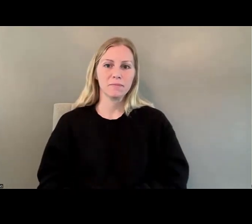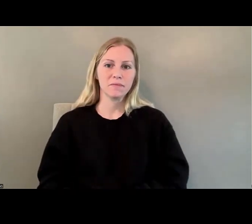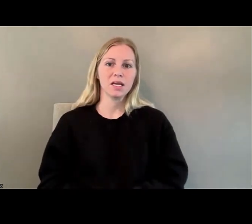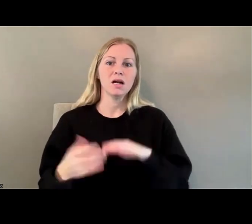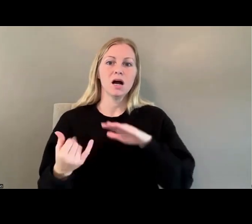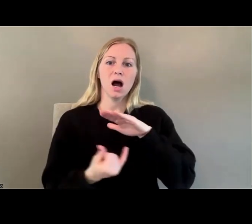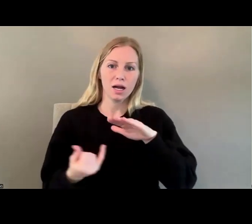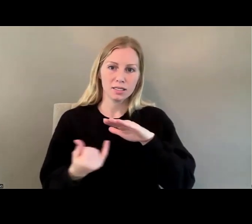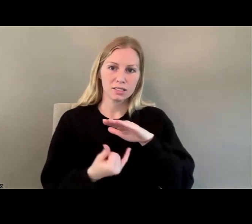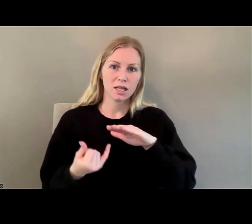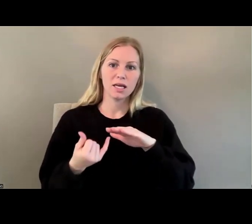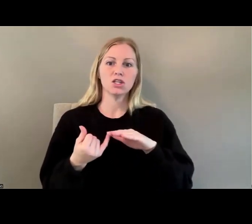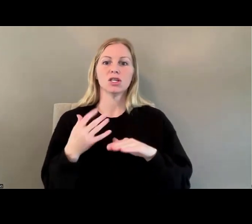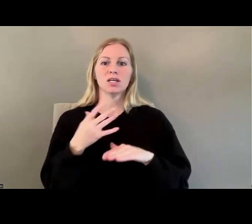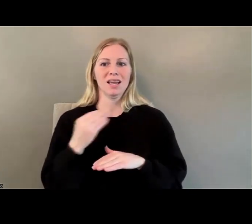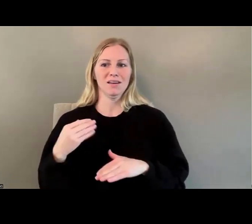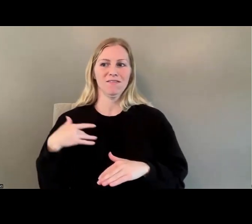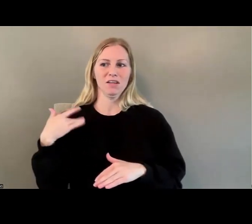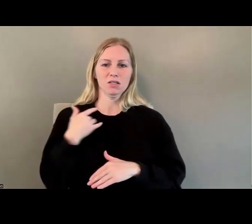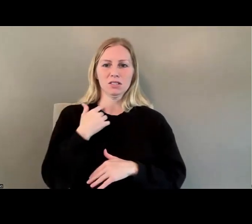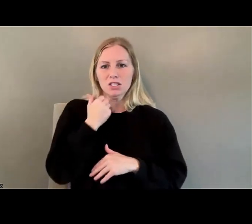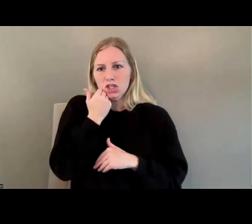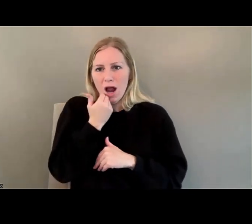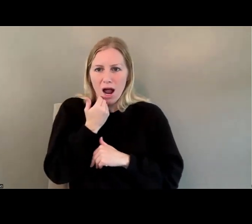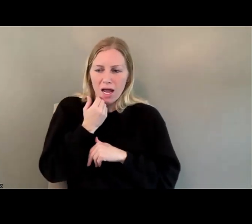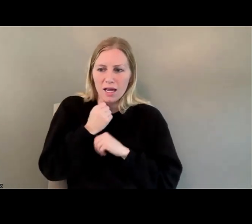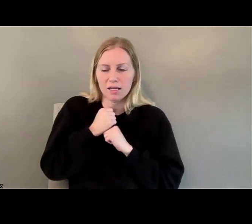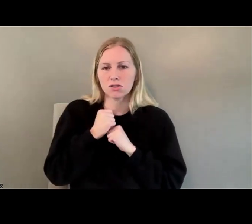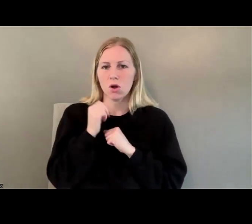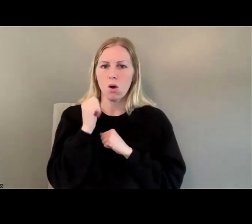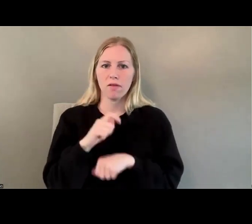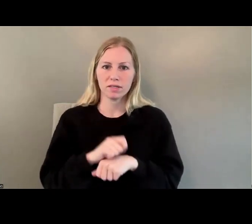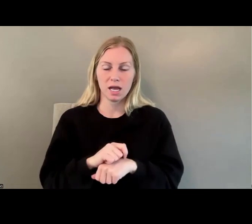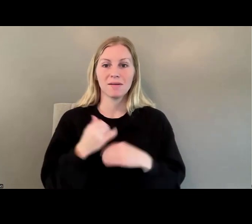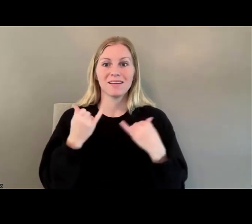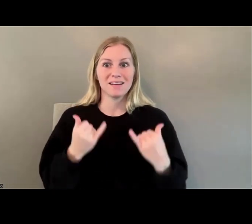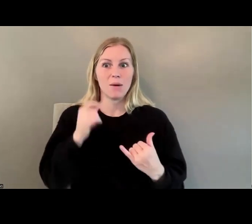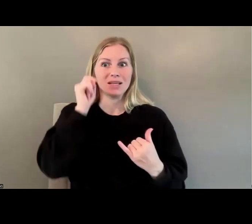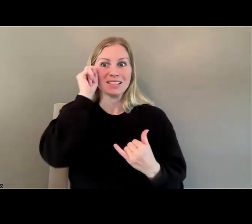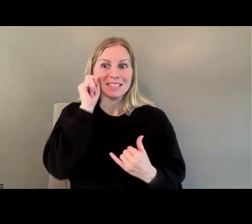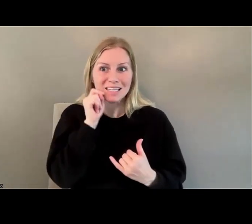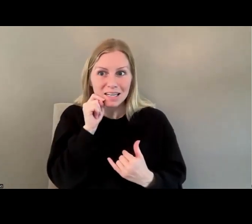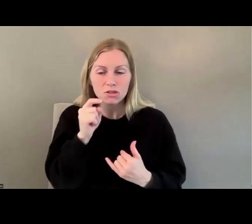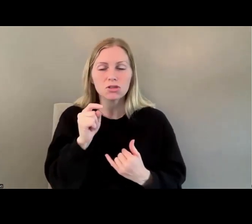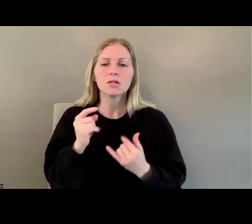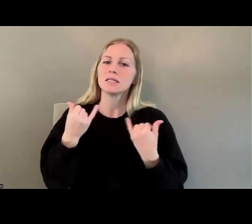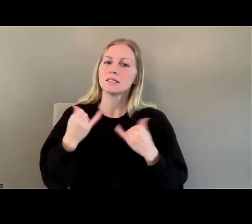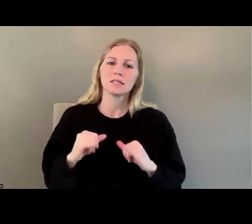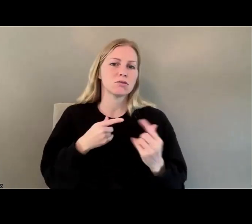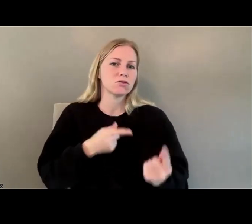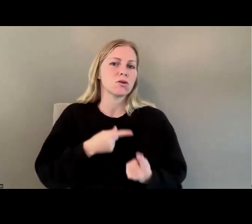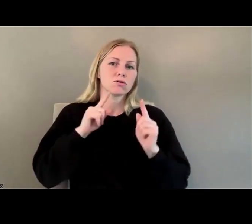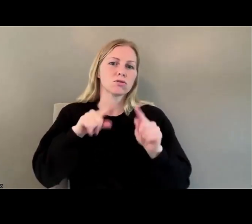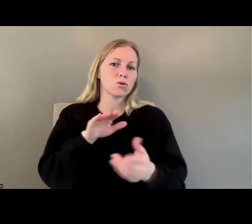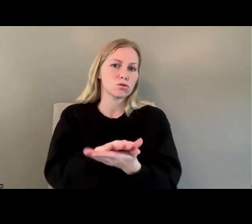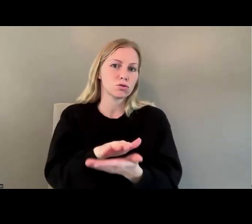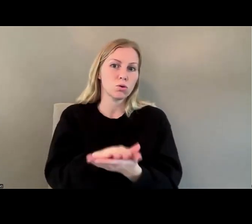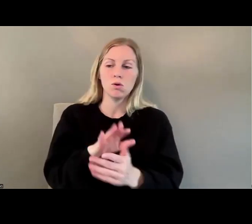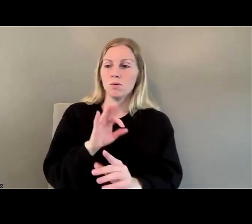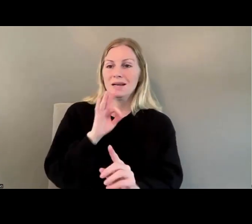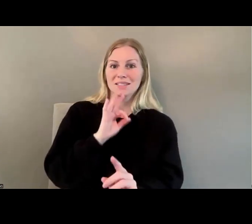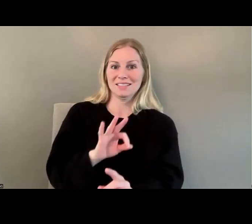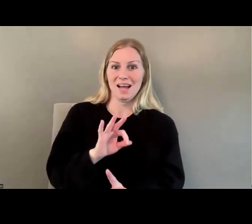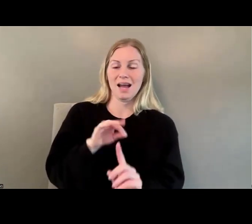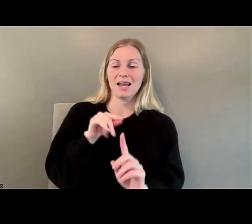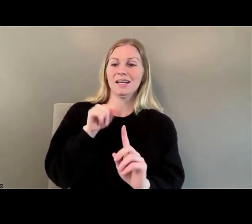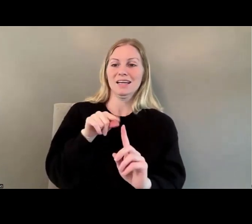isolation, and feels timid all the time. Now a teenager, he continues to struggle to go to school. When he was 9, he needed his parents